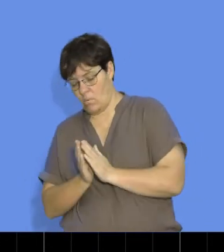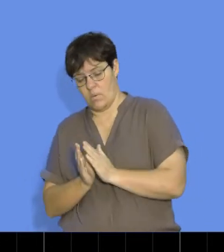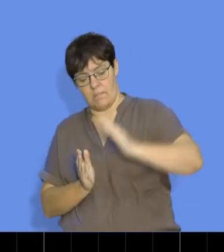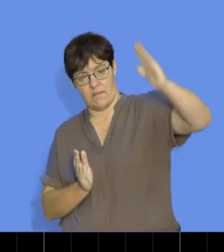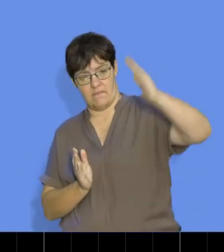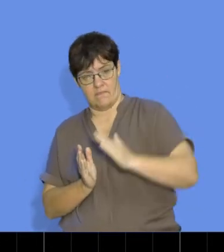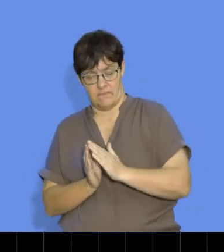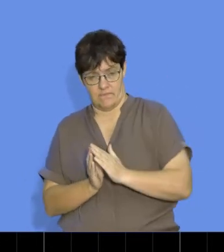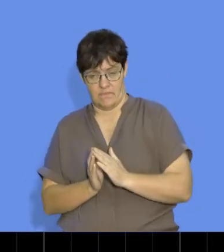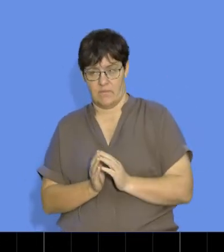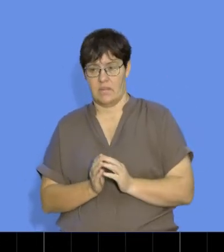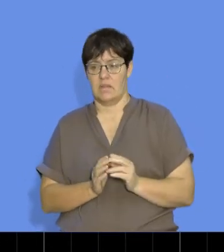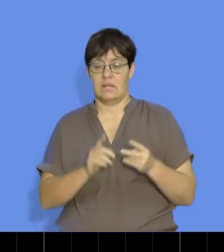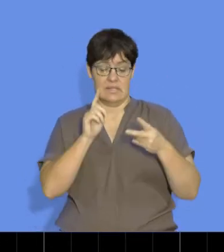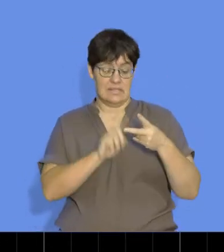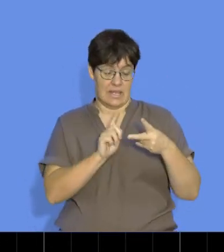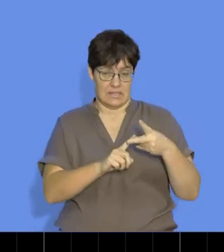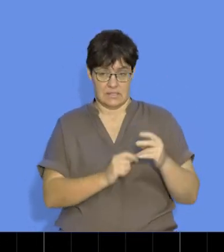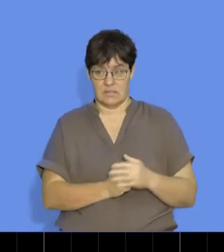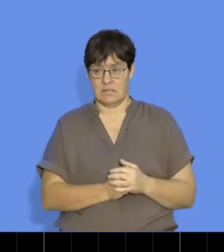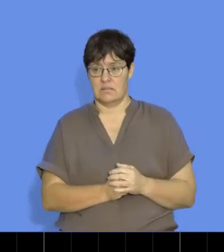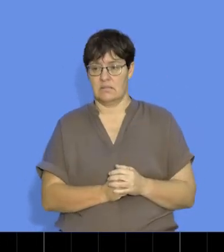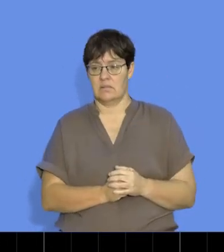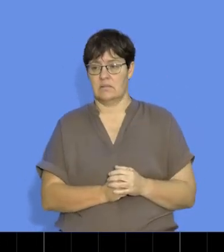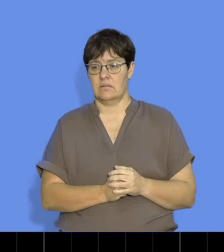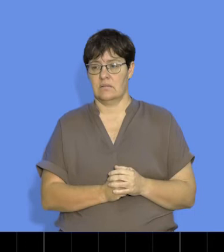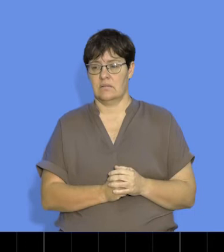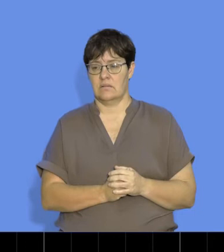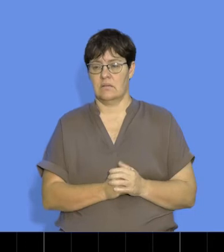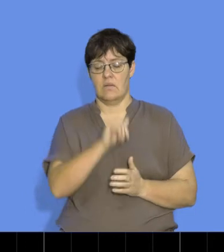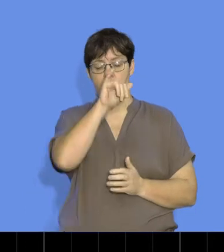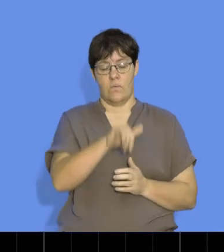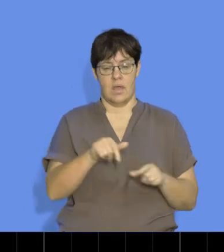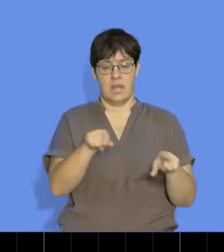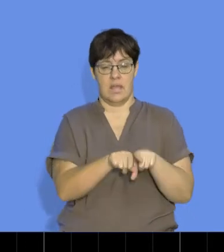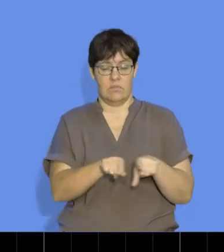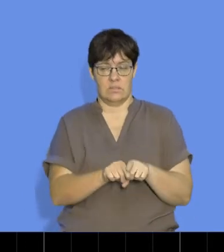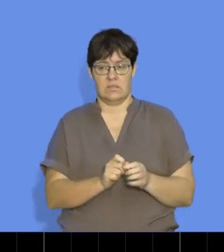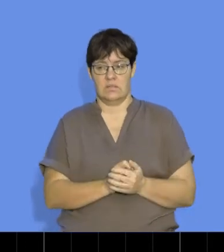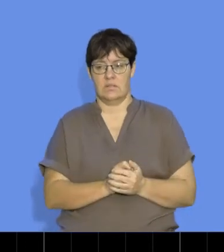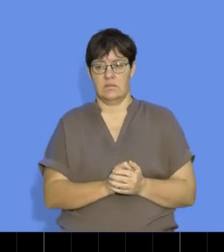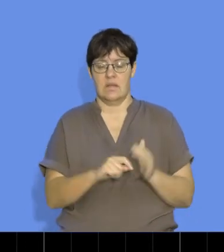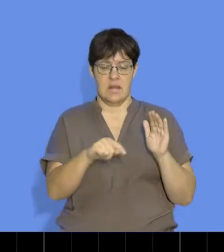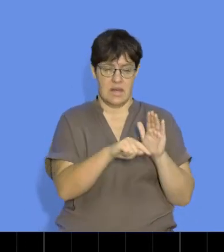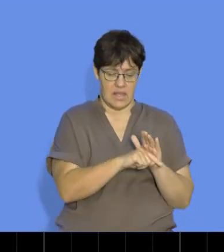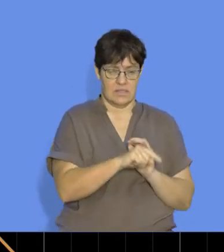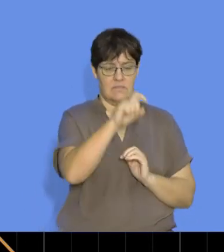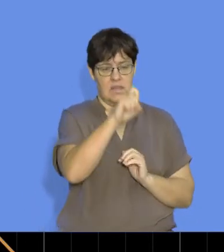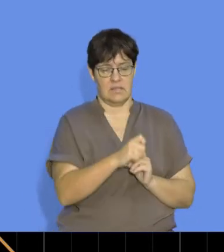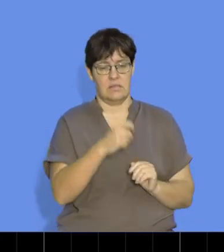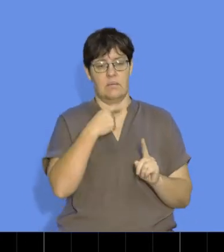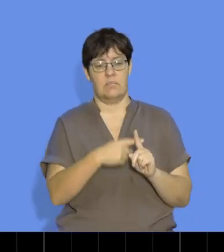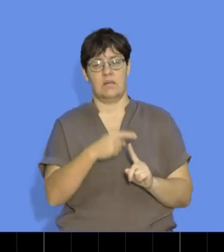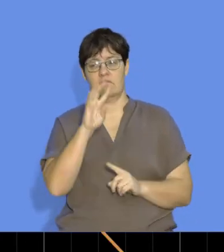and the part above it. Then the second line was y is equals to negative